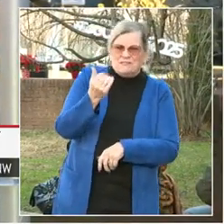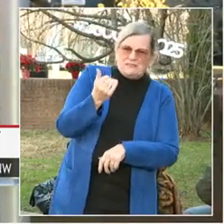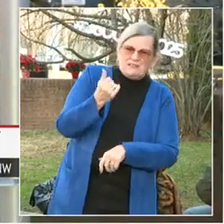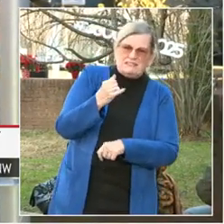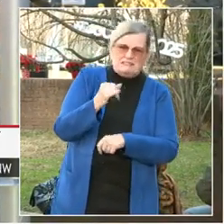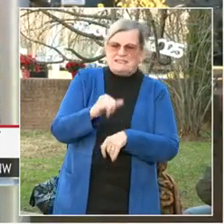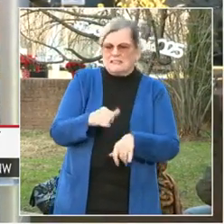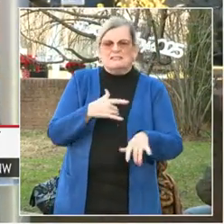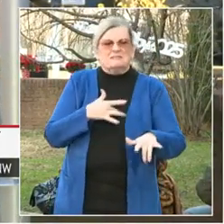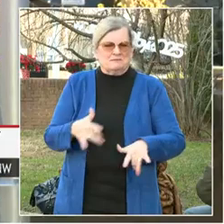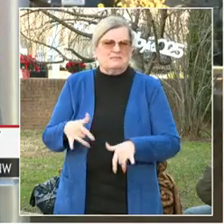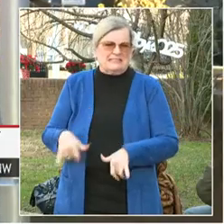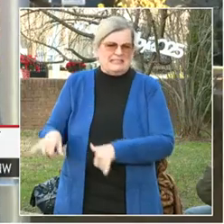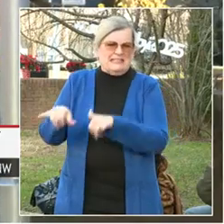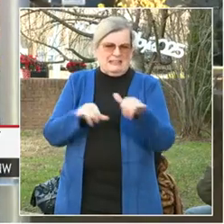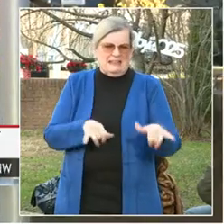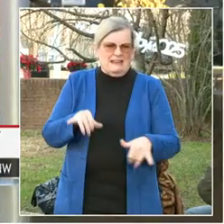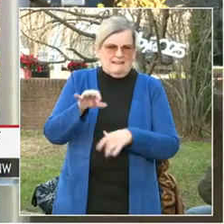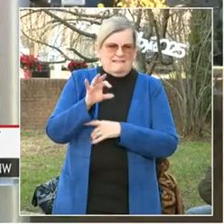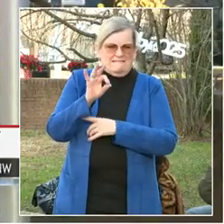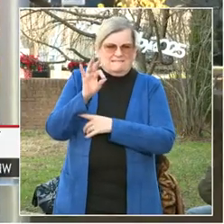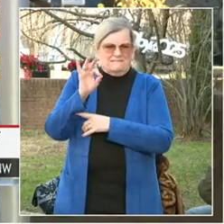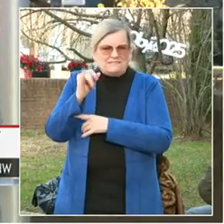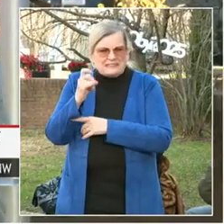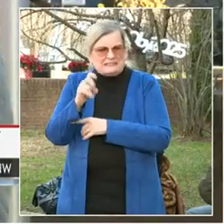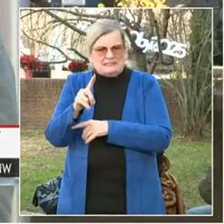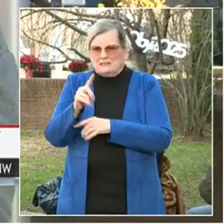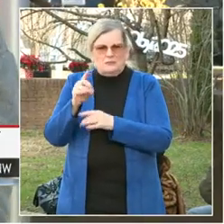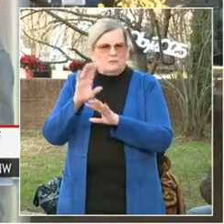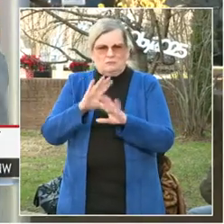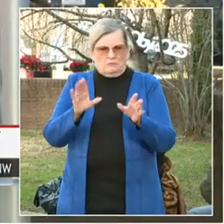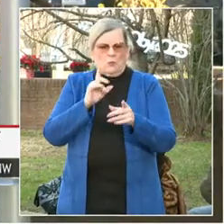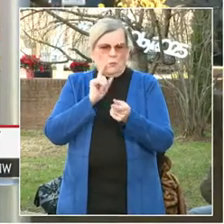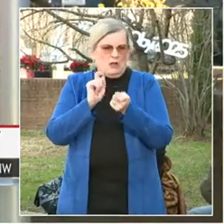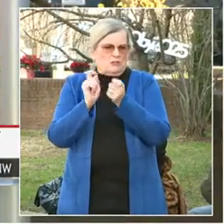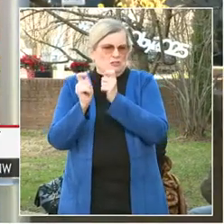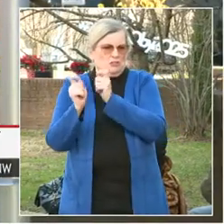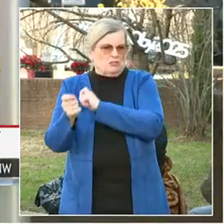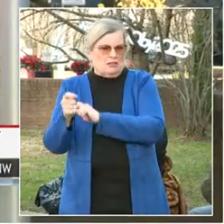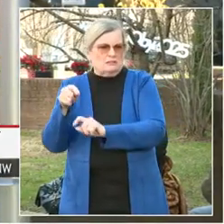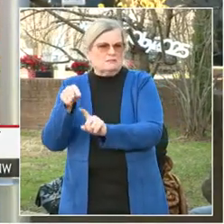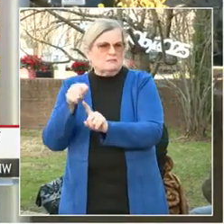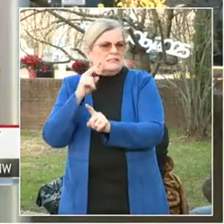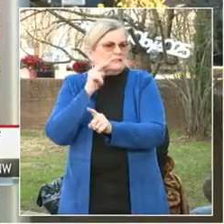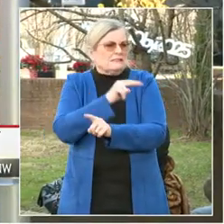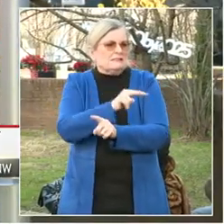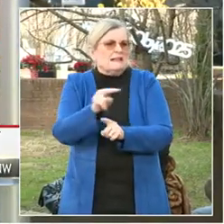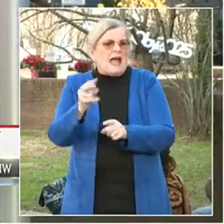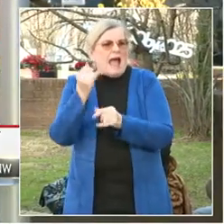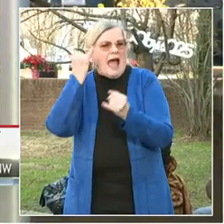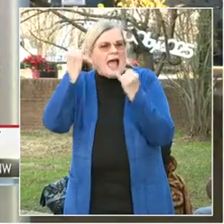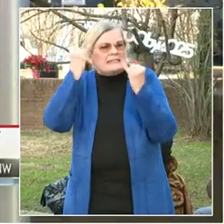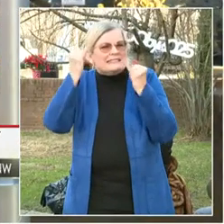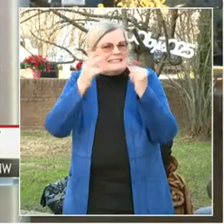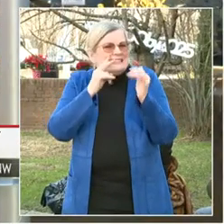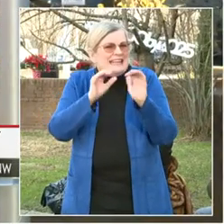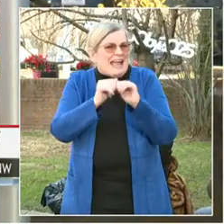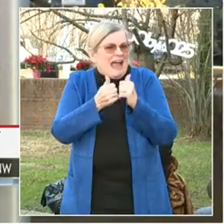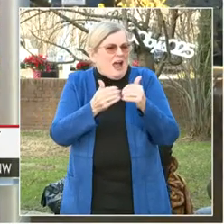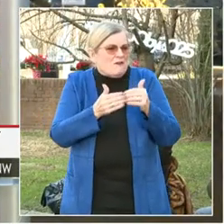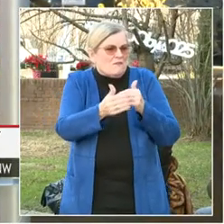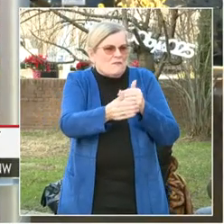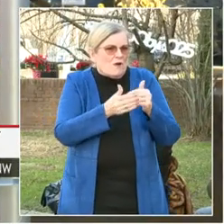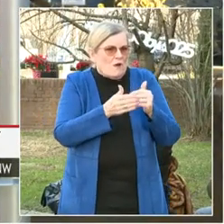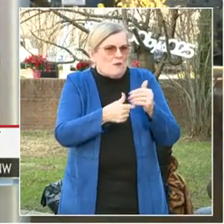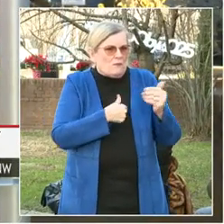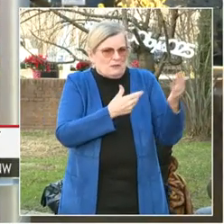fixed in our thinking, we'll look at some of the ideas that come back in the request for proposals and shape a program